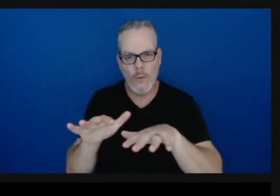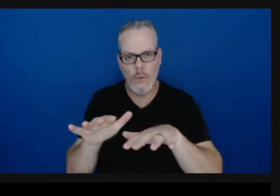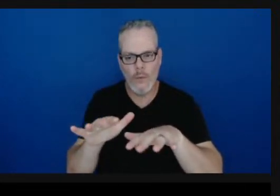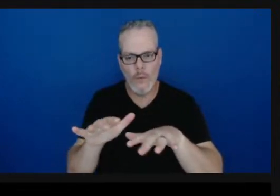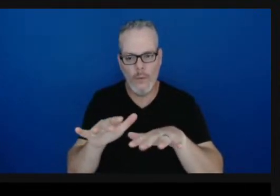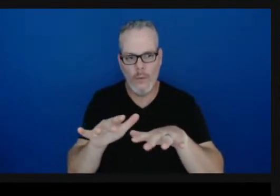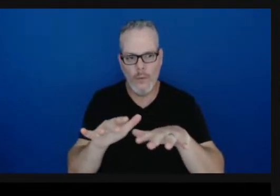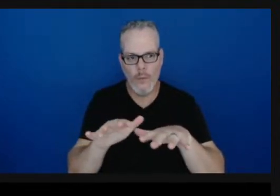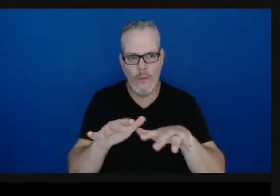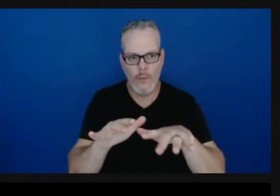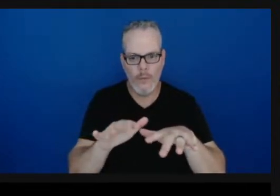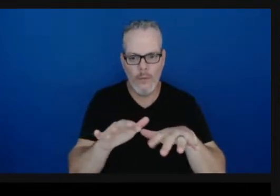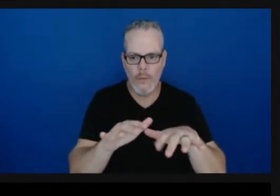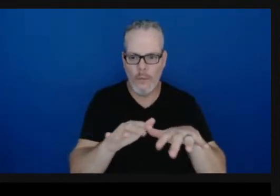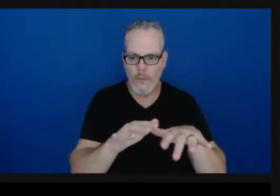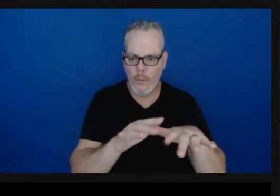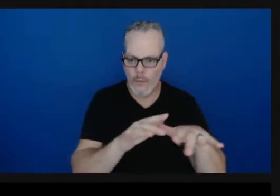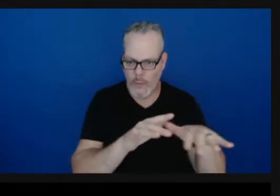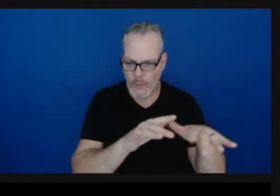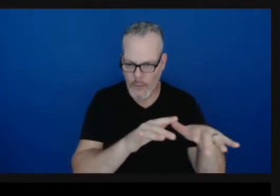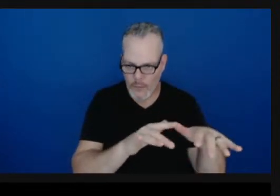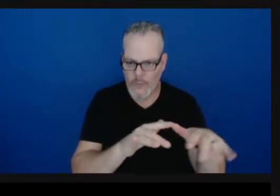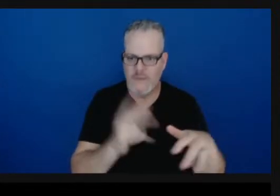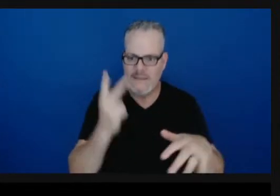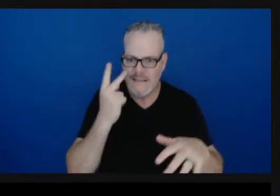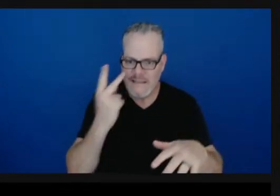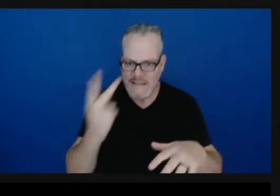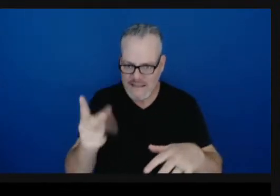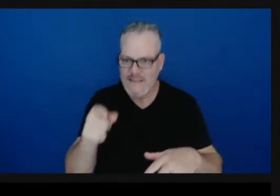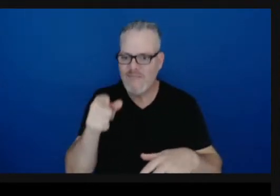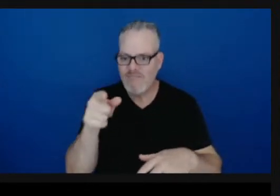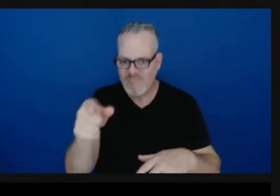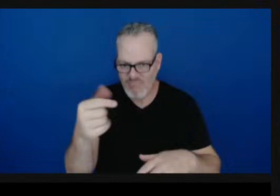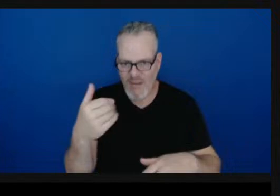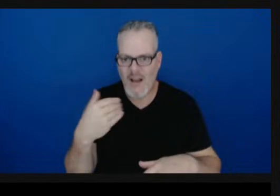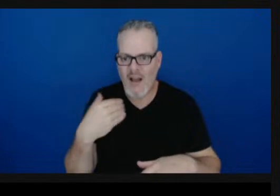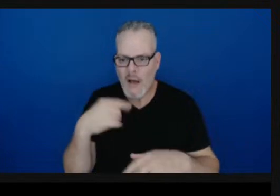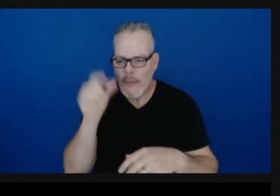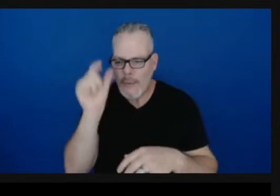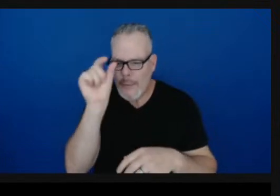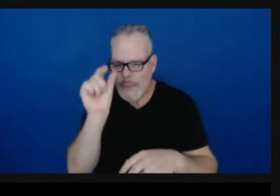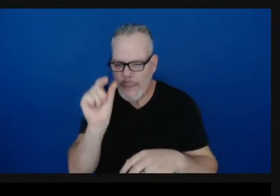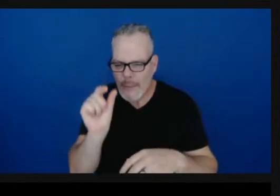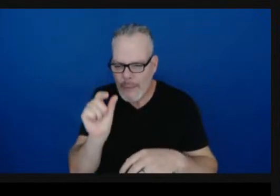And you can see some right along this margin right here as well, advancing.